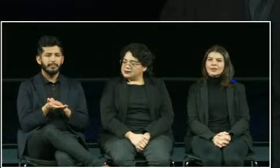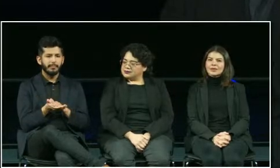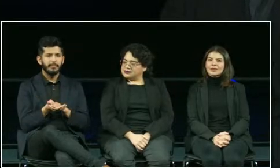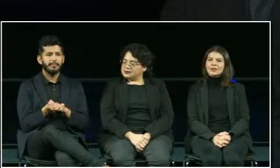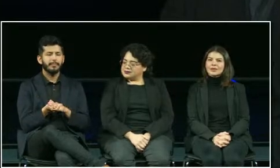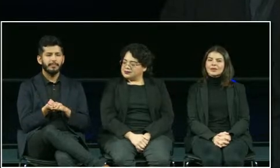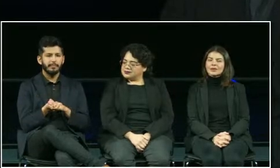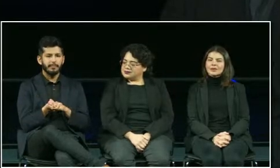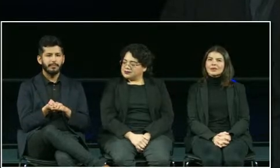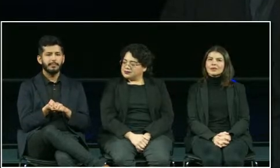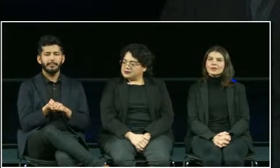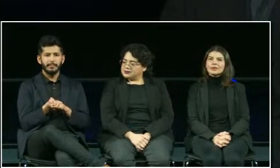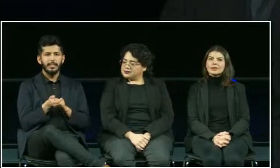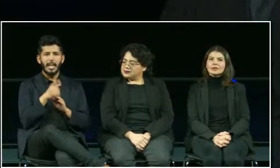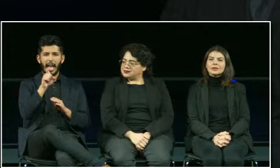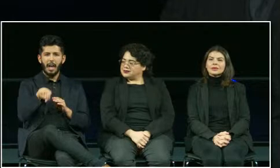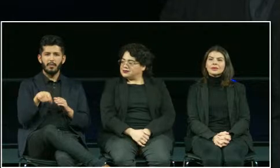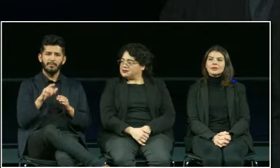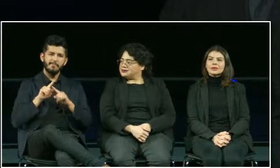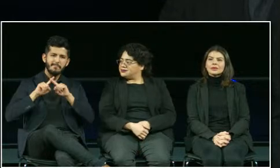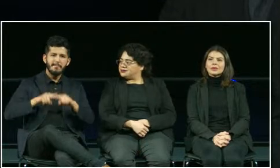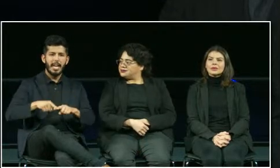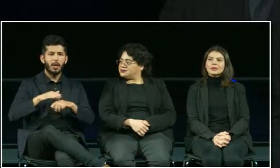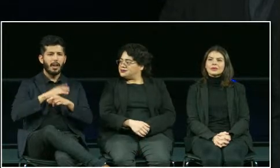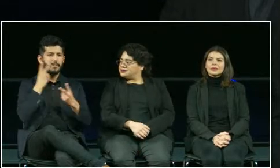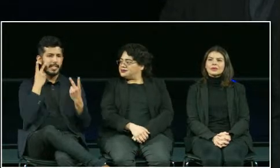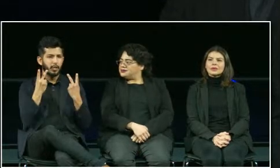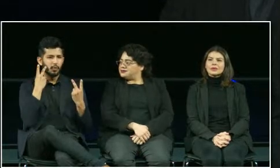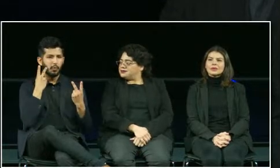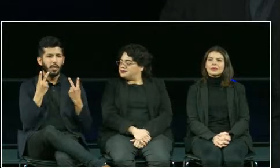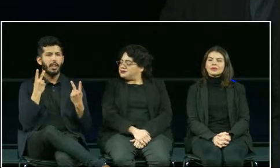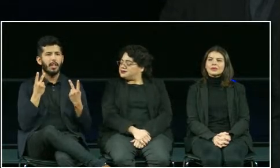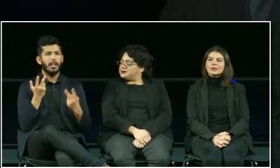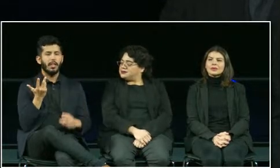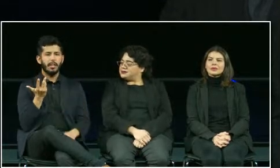could only be very visual, I would say. It's like